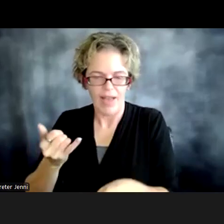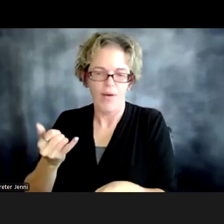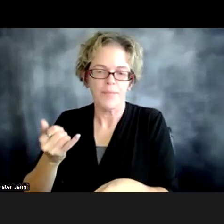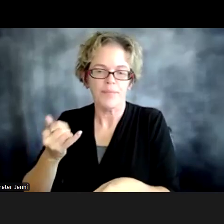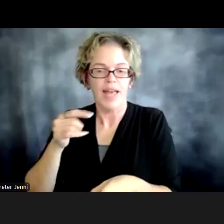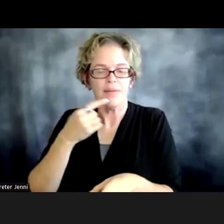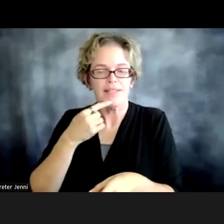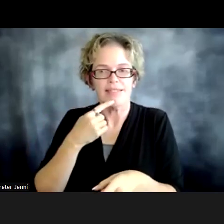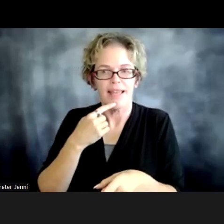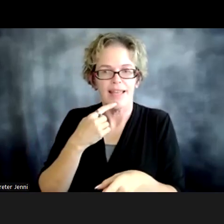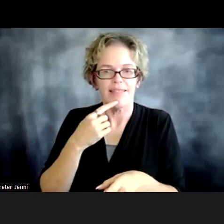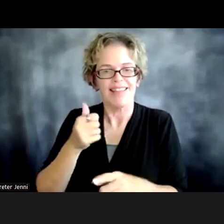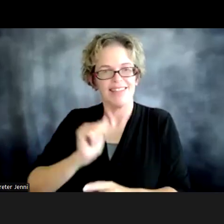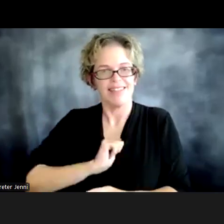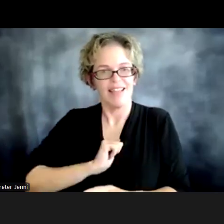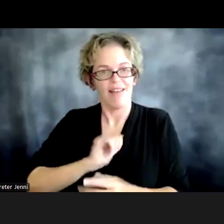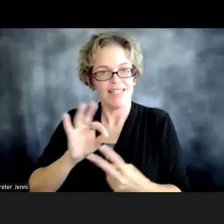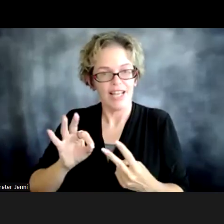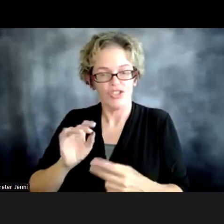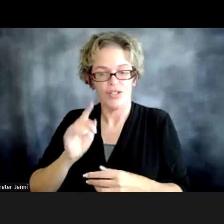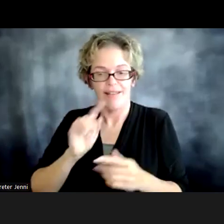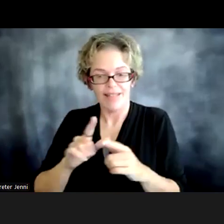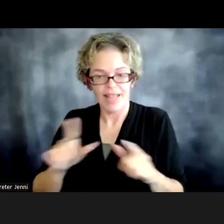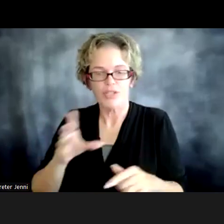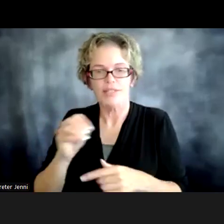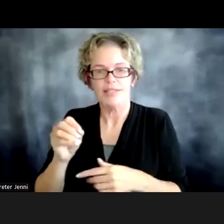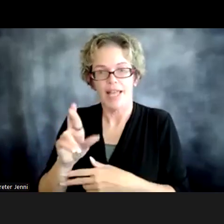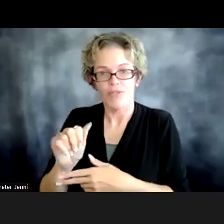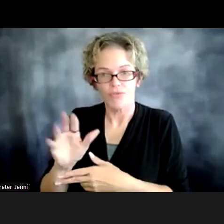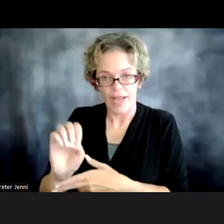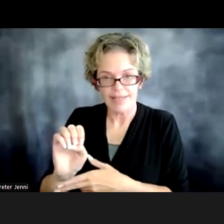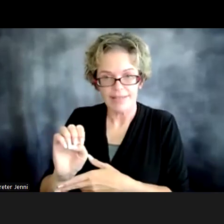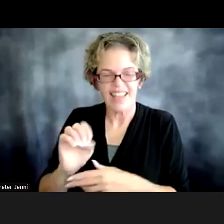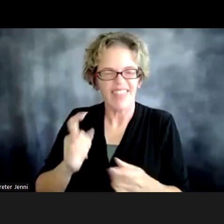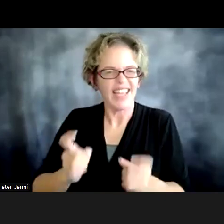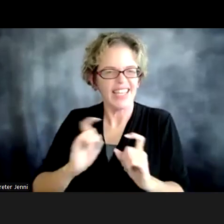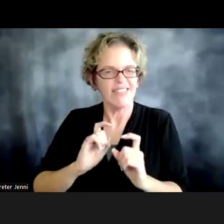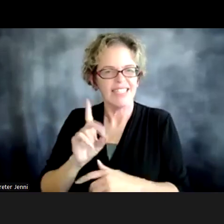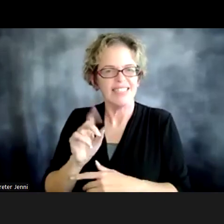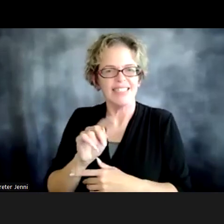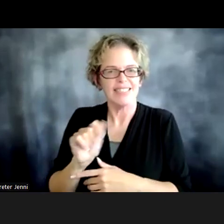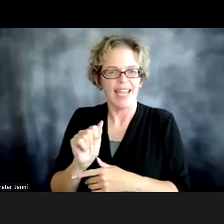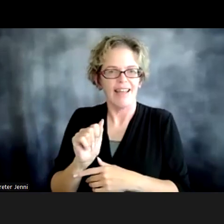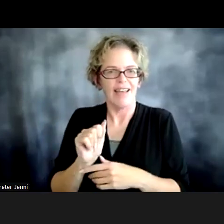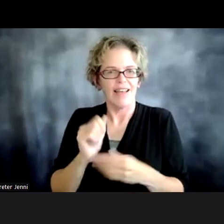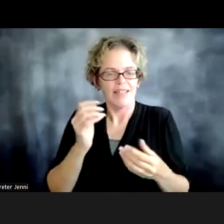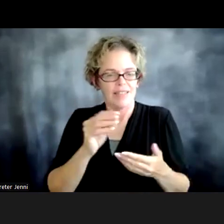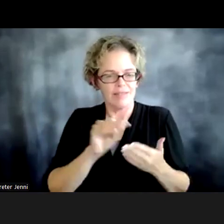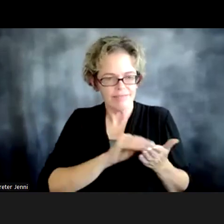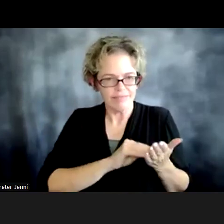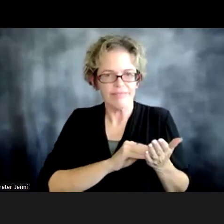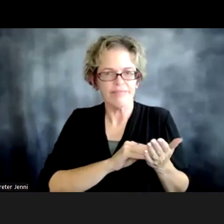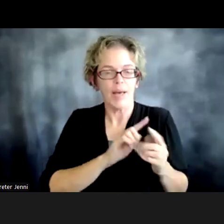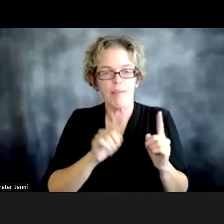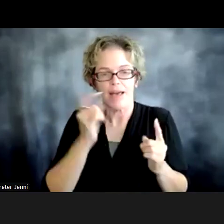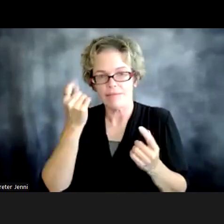that the self-selection of languages and race does give us a data point, but would note,